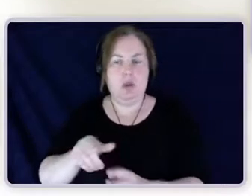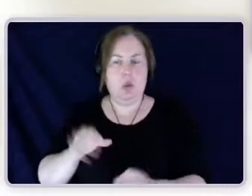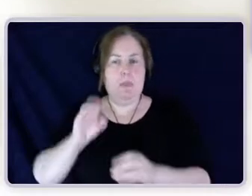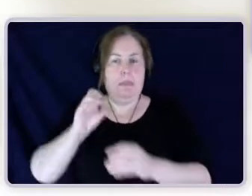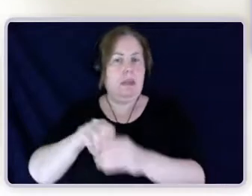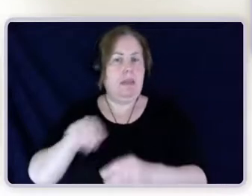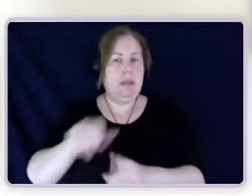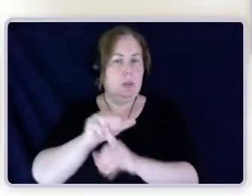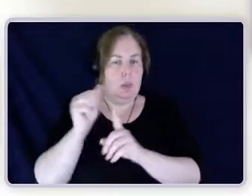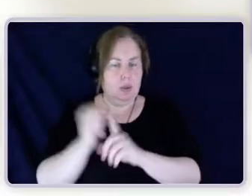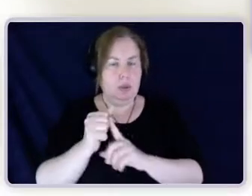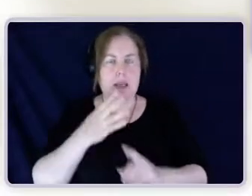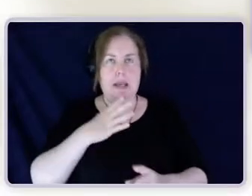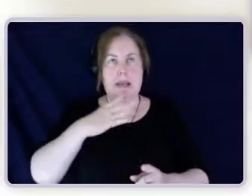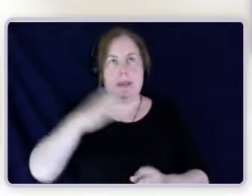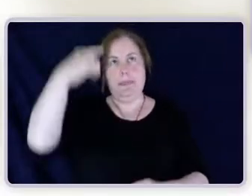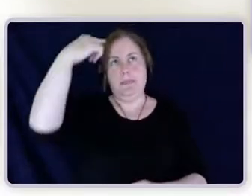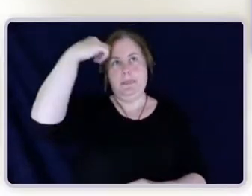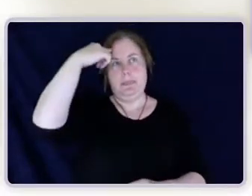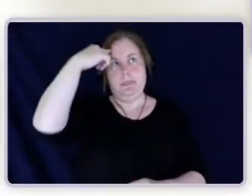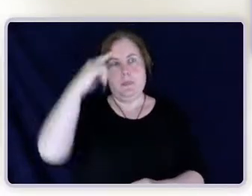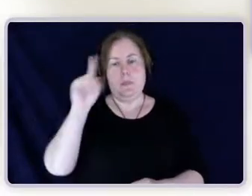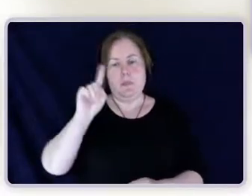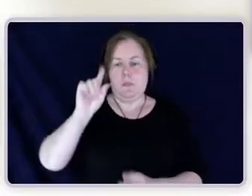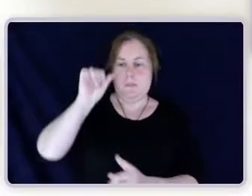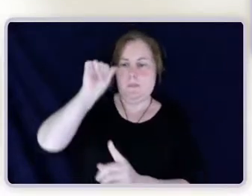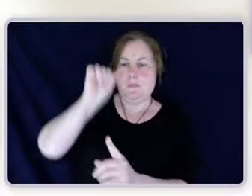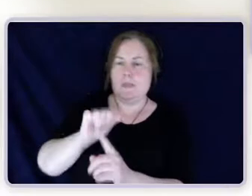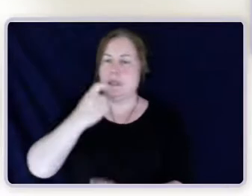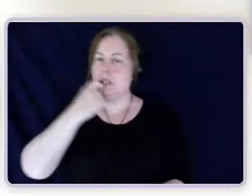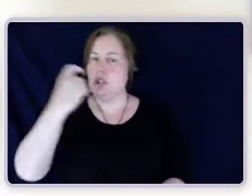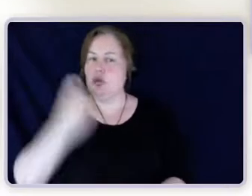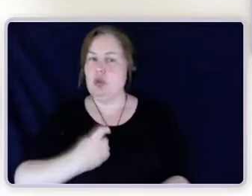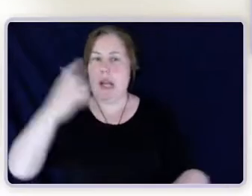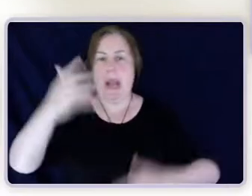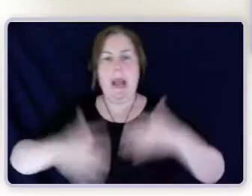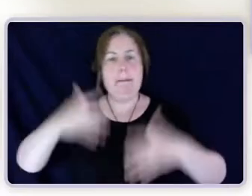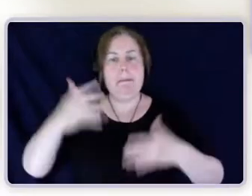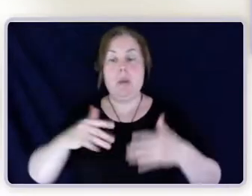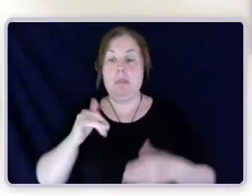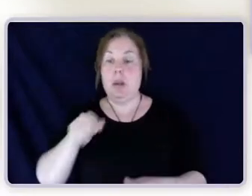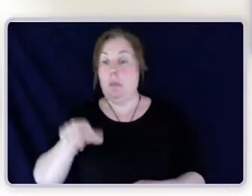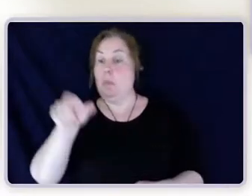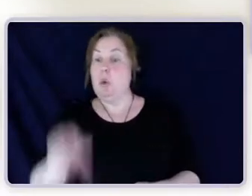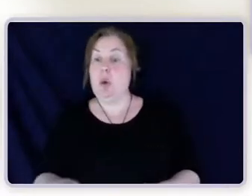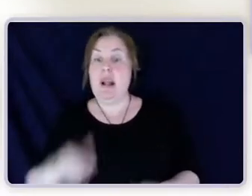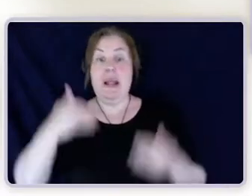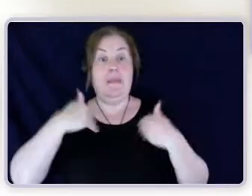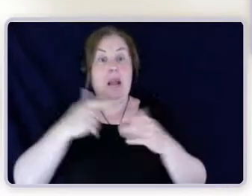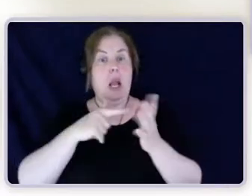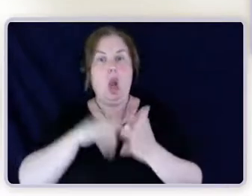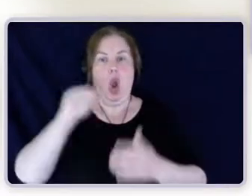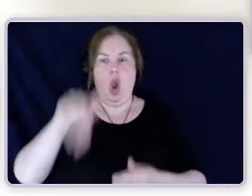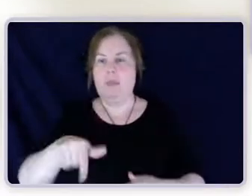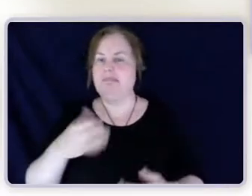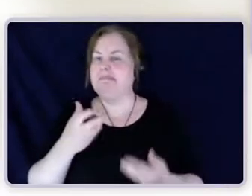account the fact that, you know, serious harm could be moving someone, for instance, out of their home that is